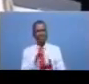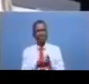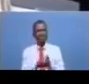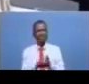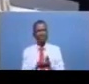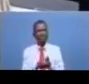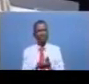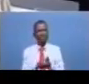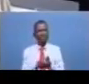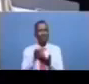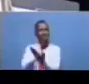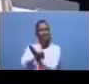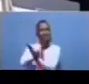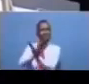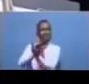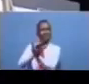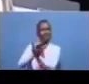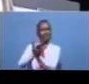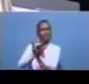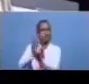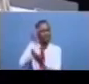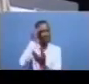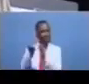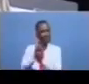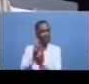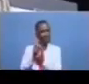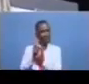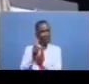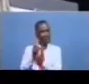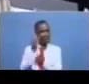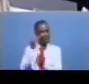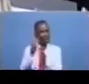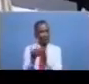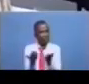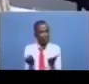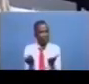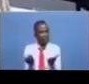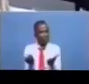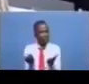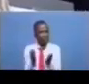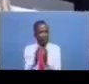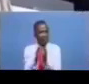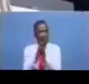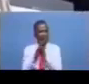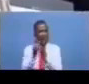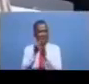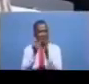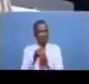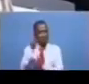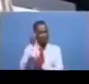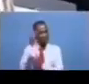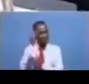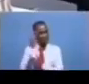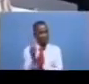stopped from changing her mind? I'm sure you all remember one of the justices of the bench asking lawyer Chachuchikata then that, so can't